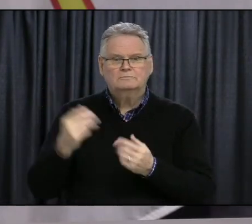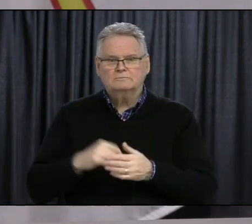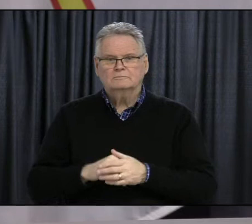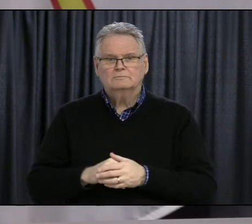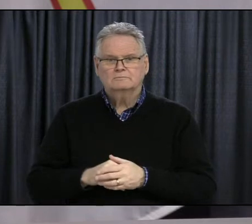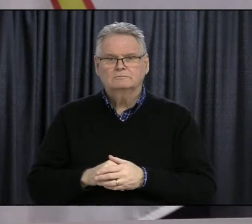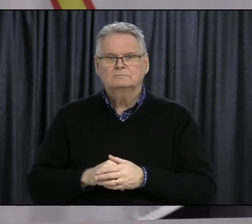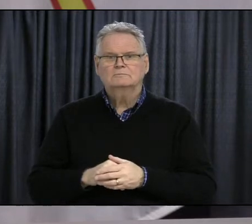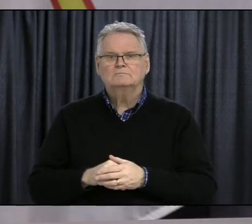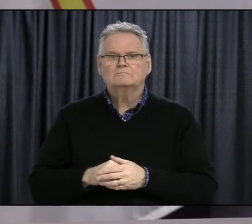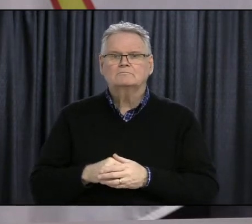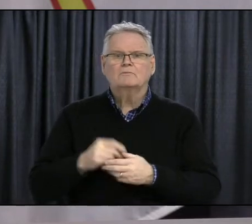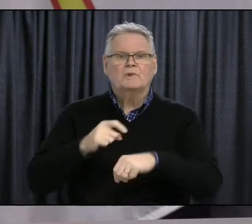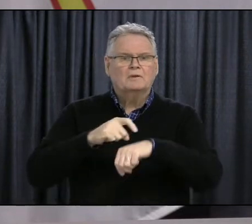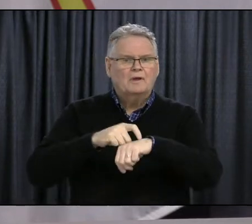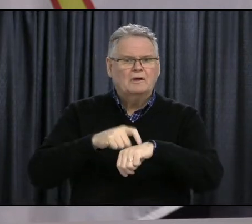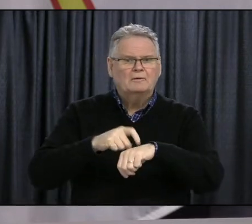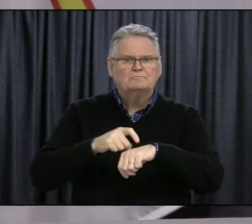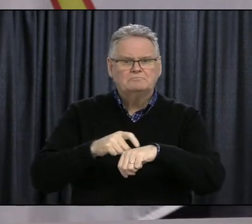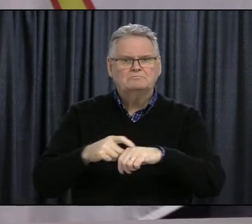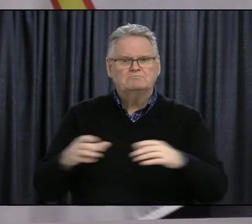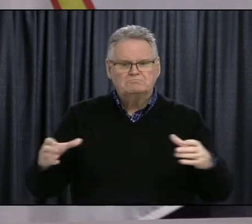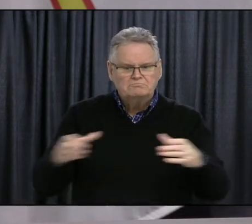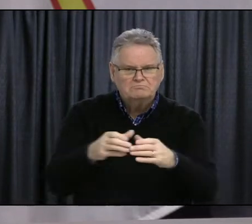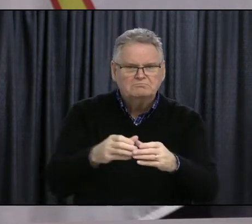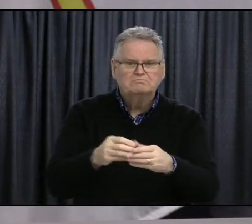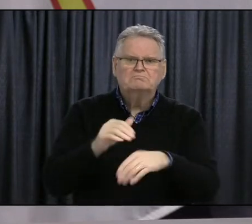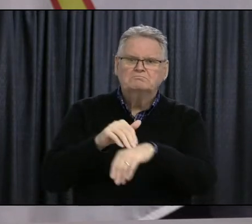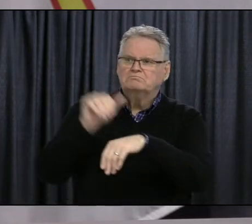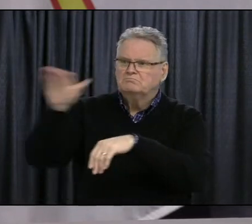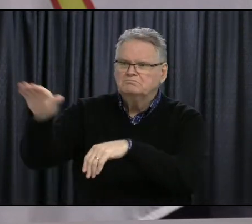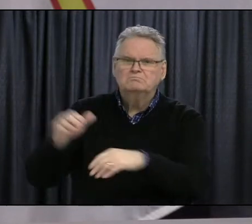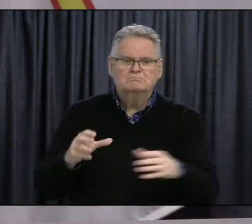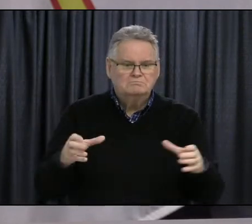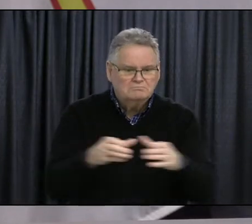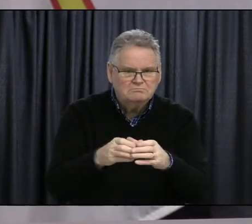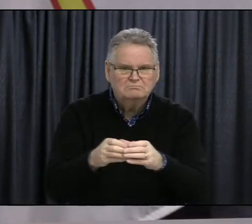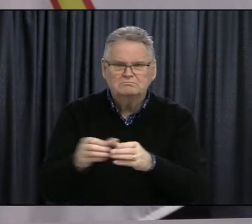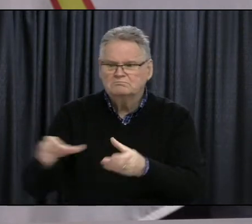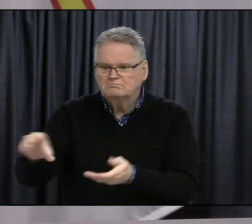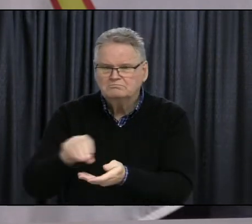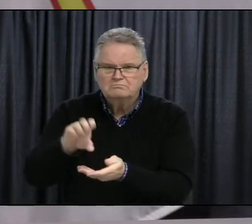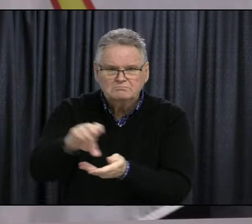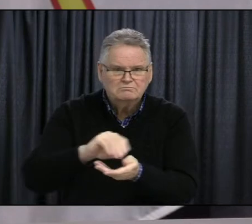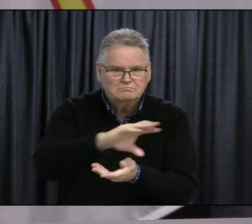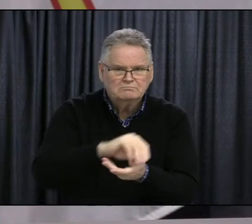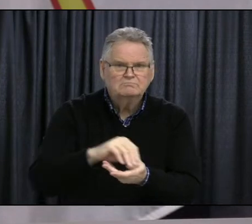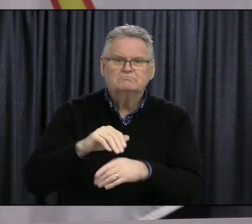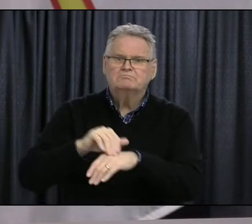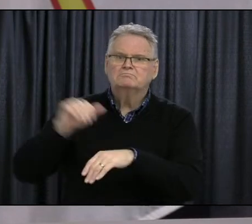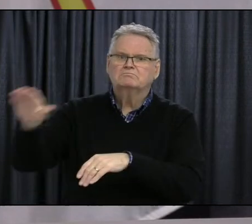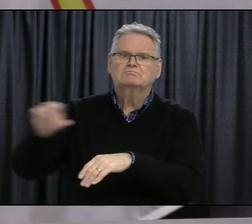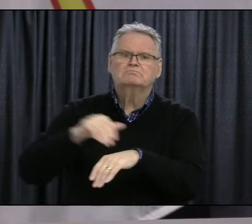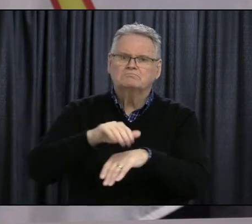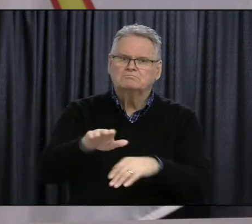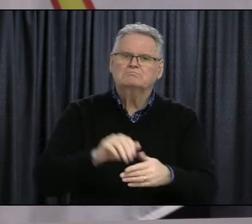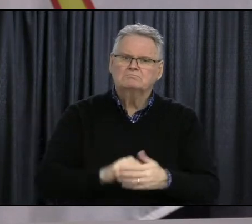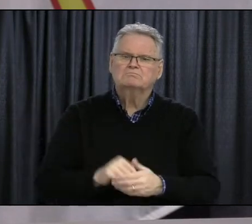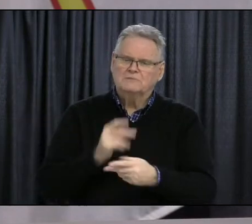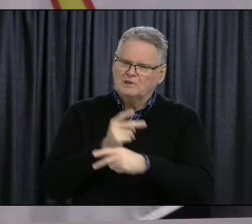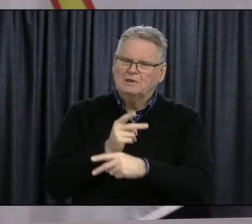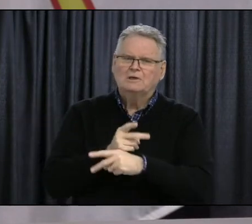genome sequencing. So we have been doing that surveillance all along. But if we need something